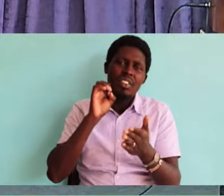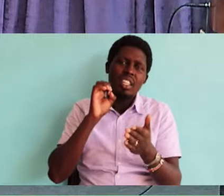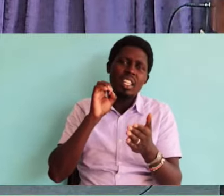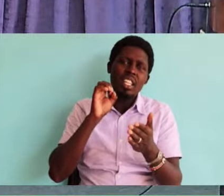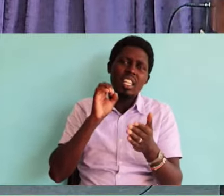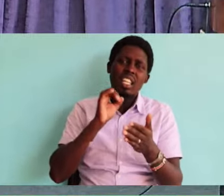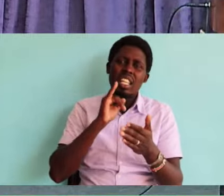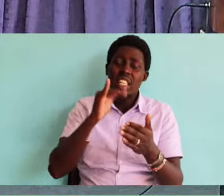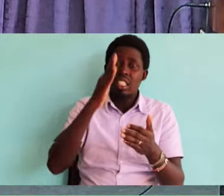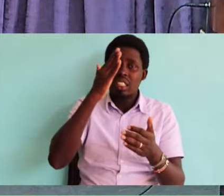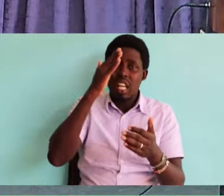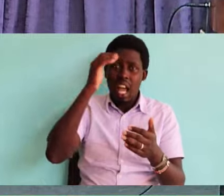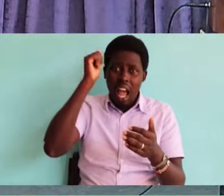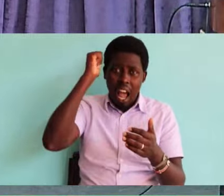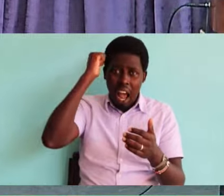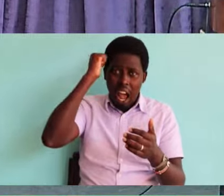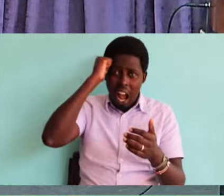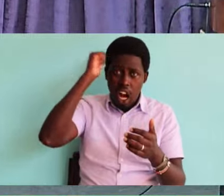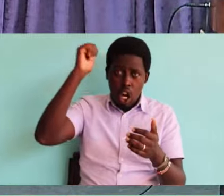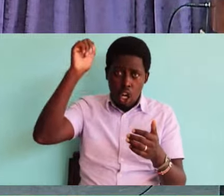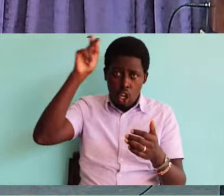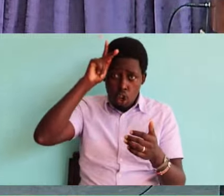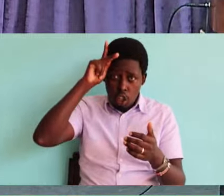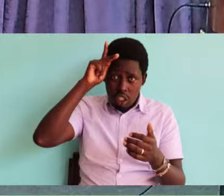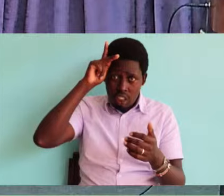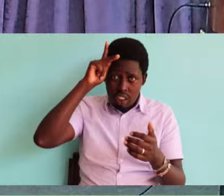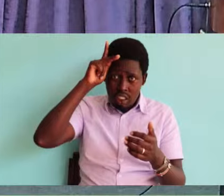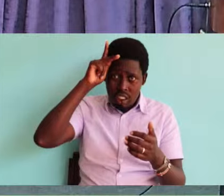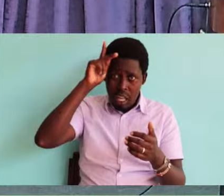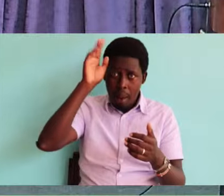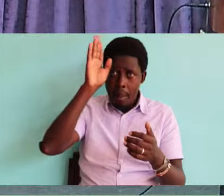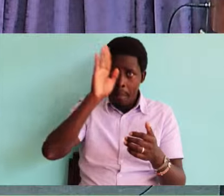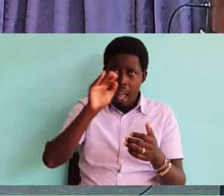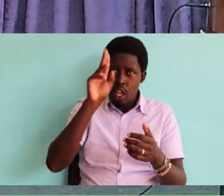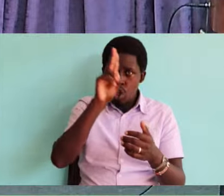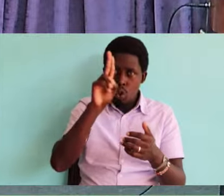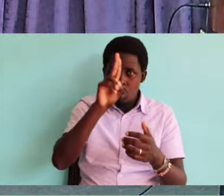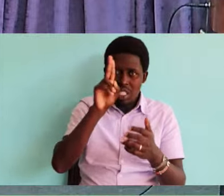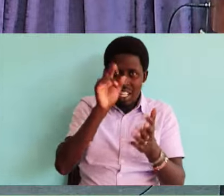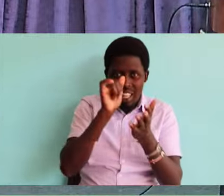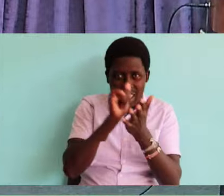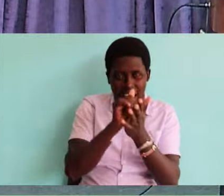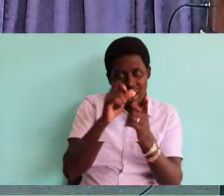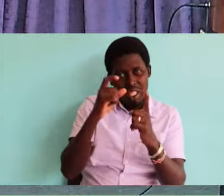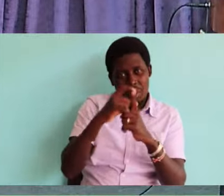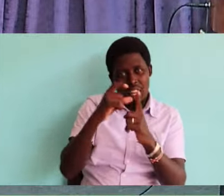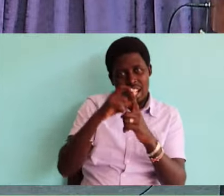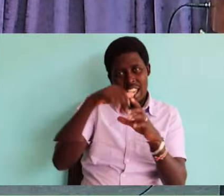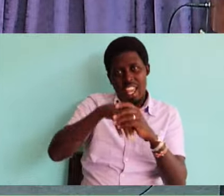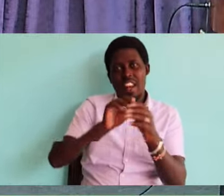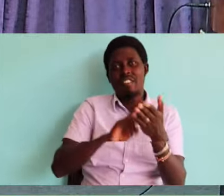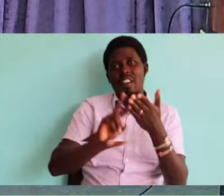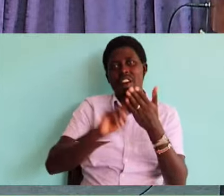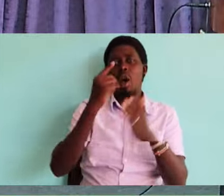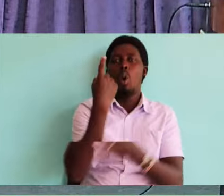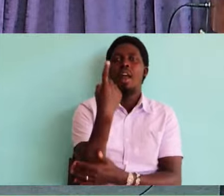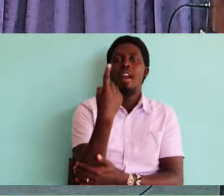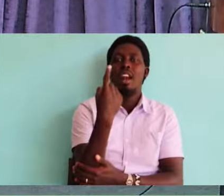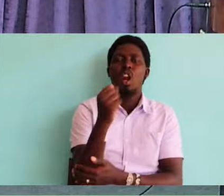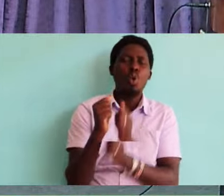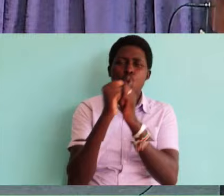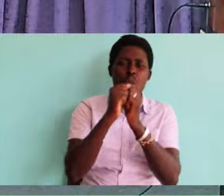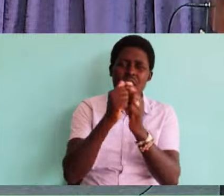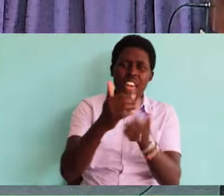is acknowledging by God by using these words in verse 1, with the help of the